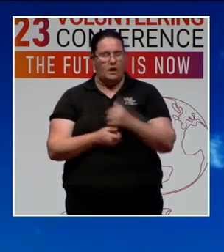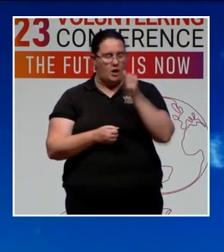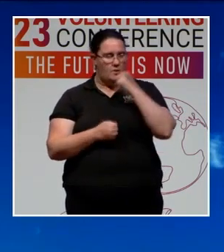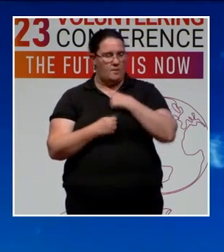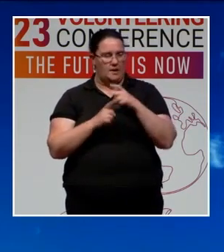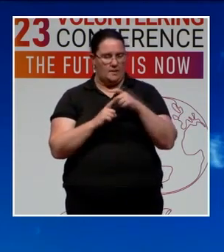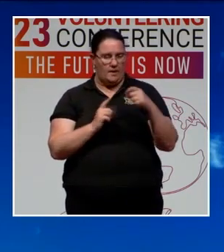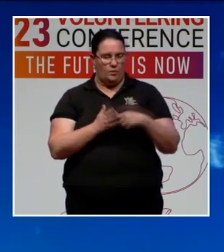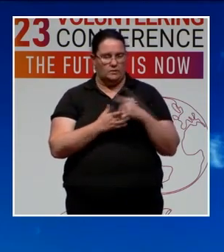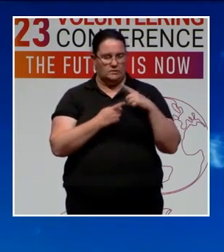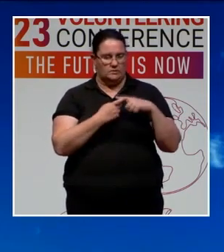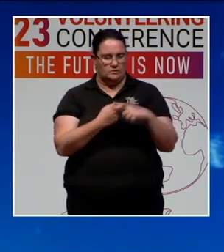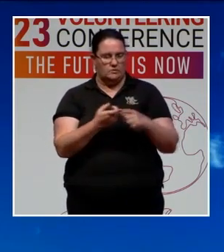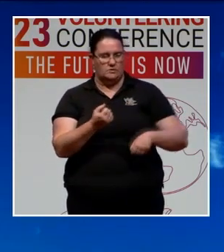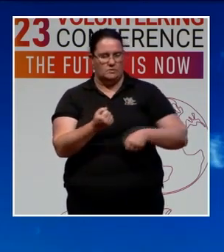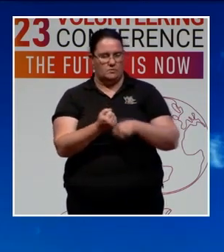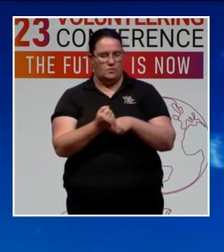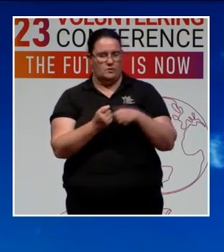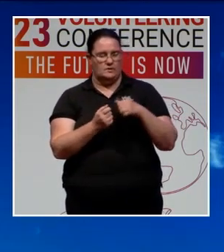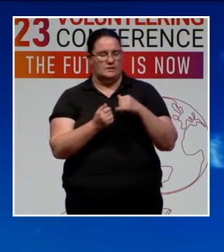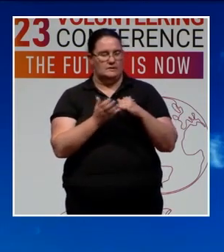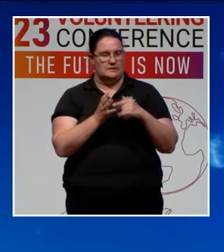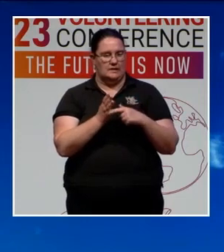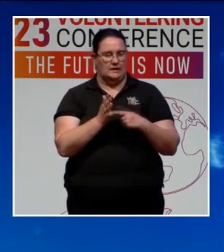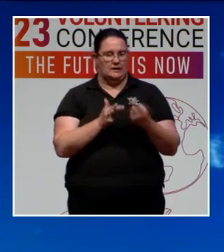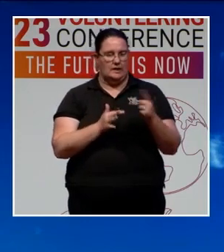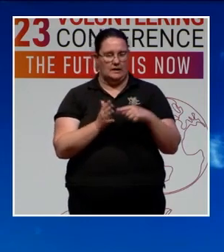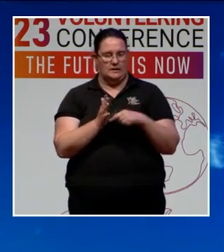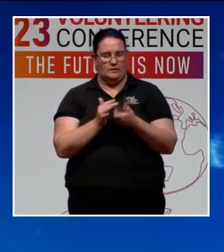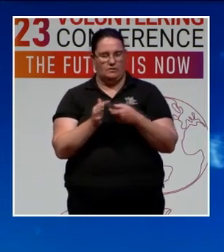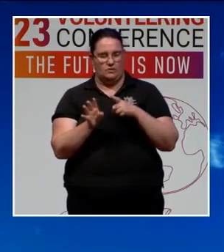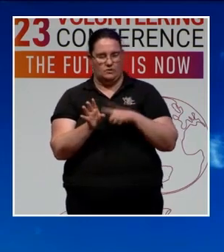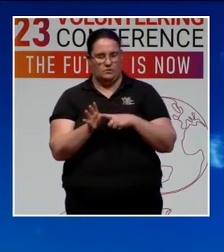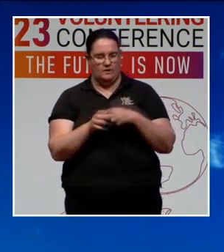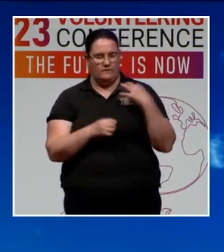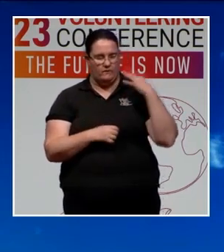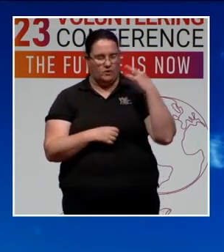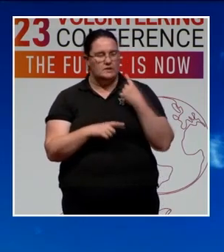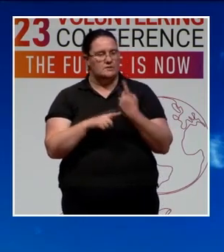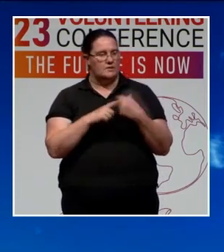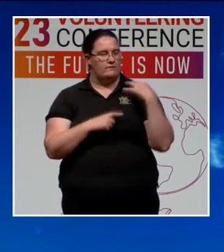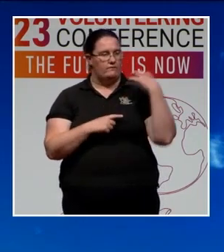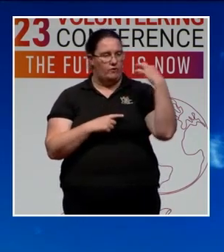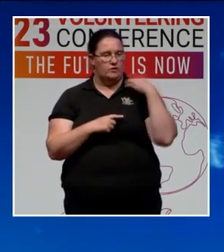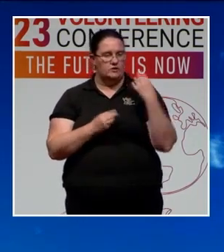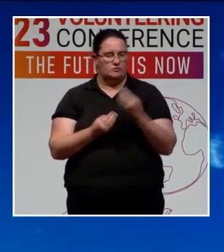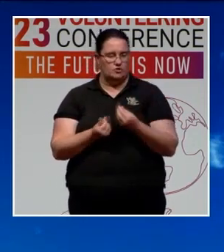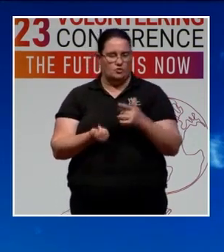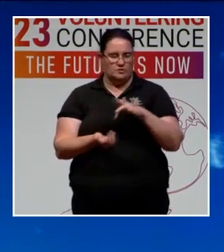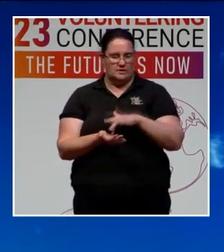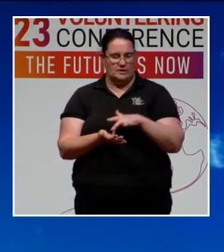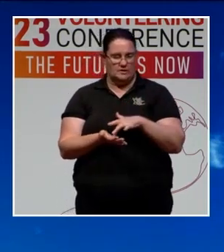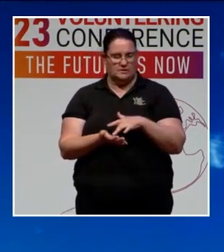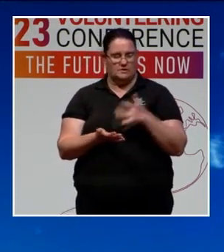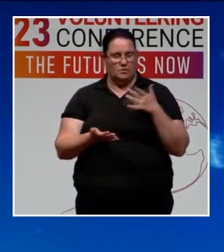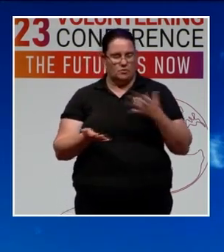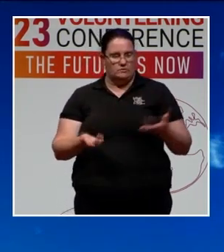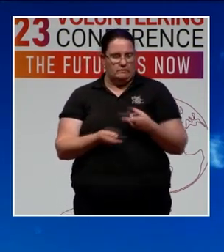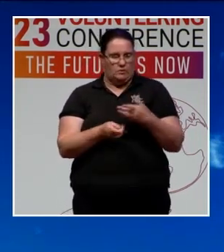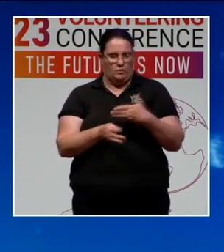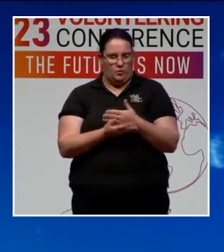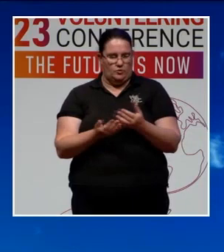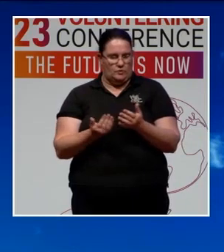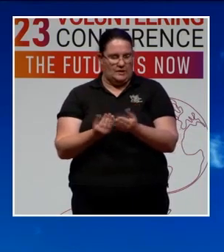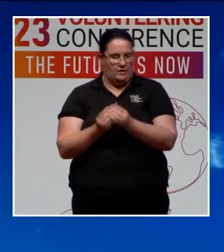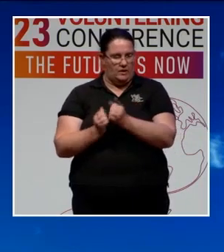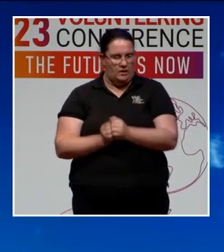the state and territory volunteer peaks and the volunteer resource centres to work together to achieve the